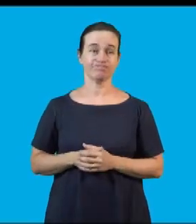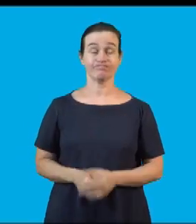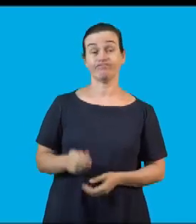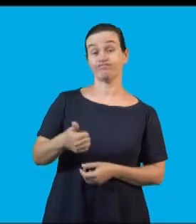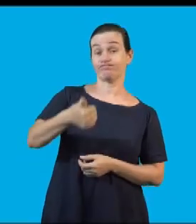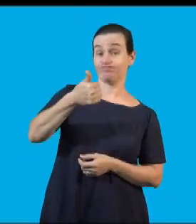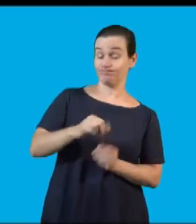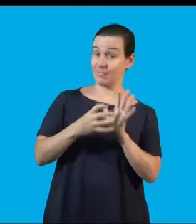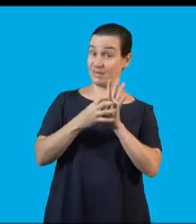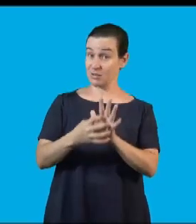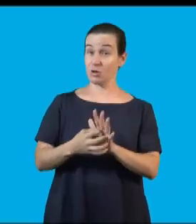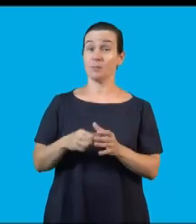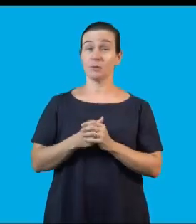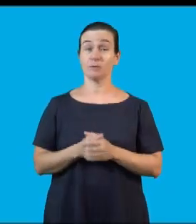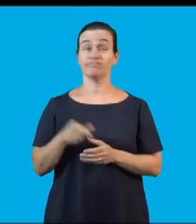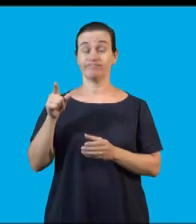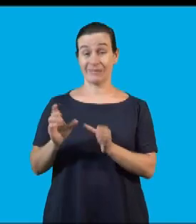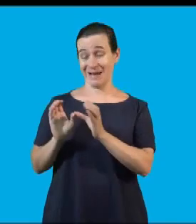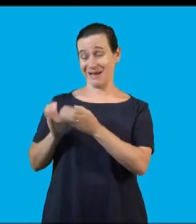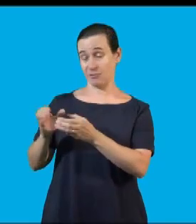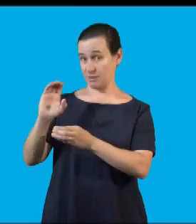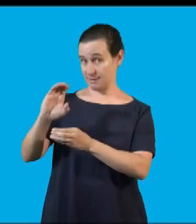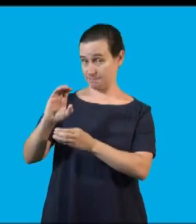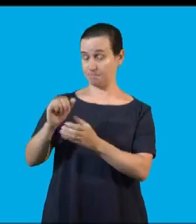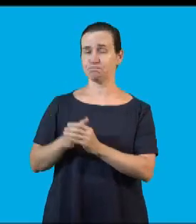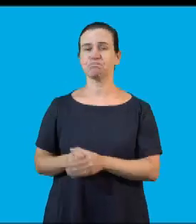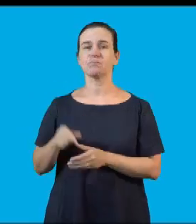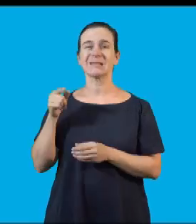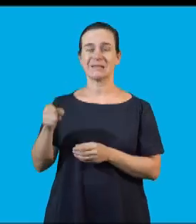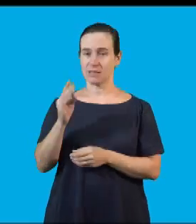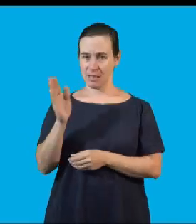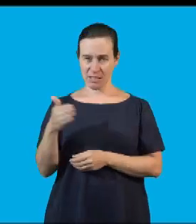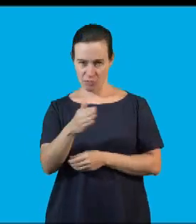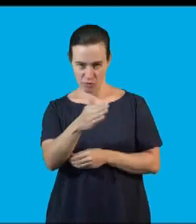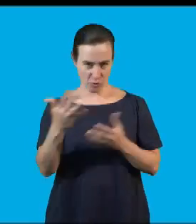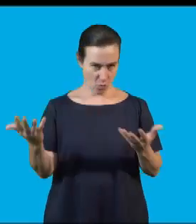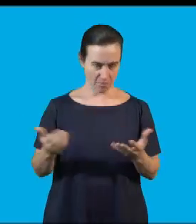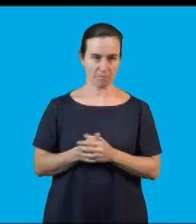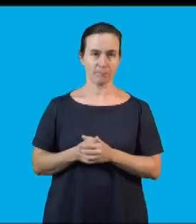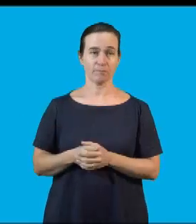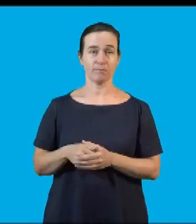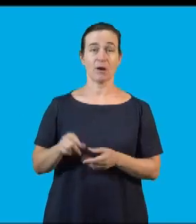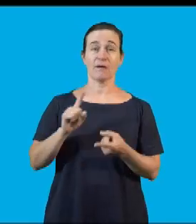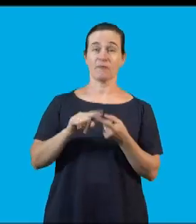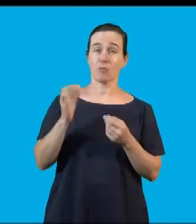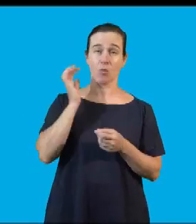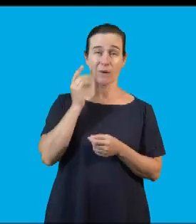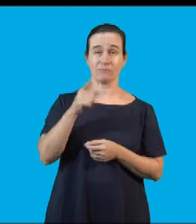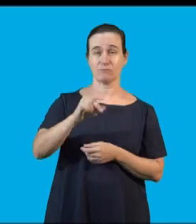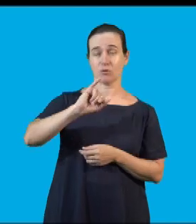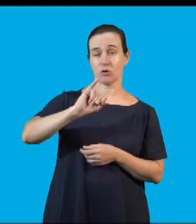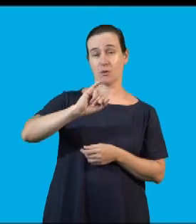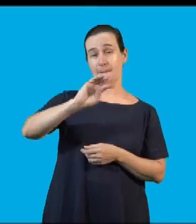The next example we're going to look at is from category C, and this is the directions from